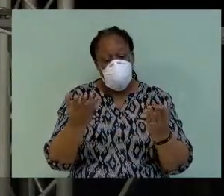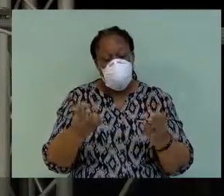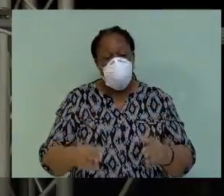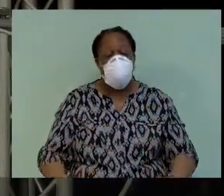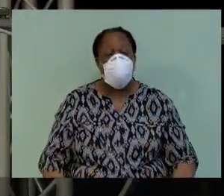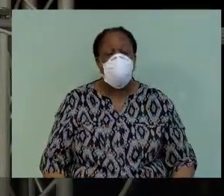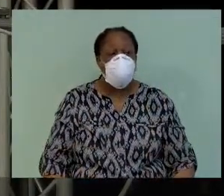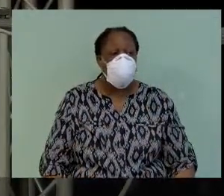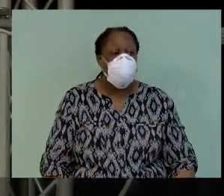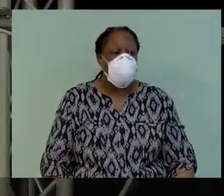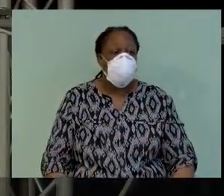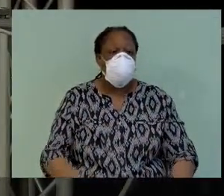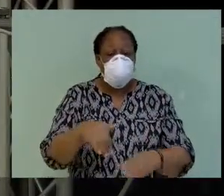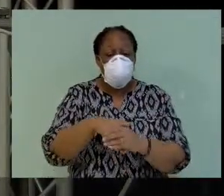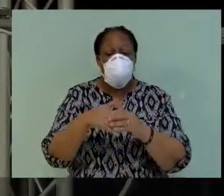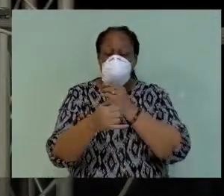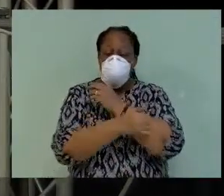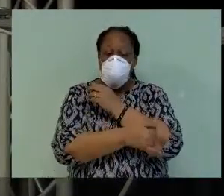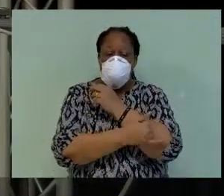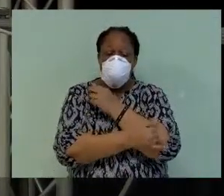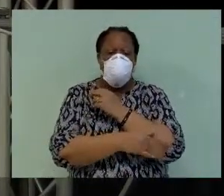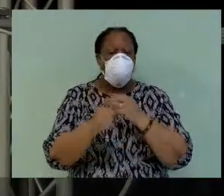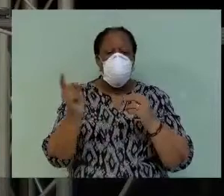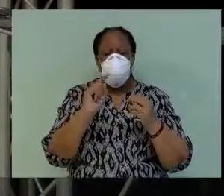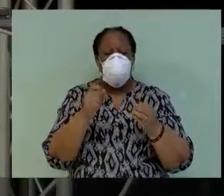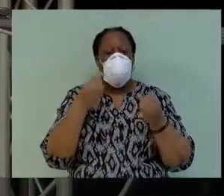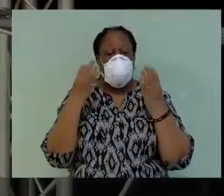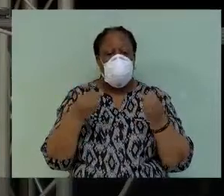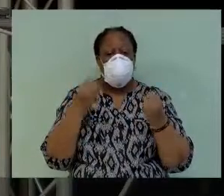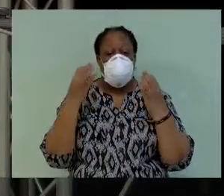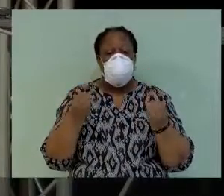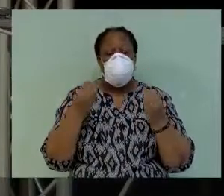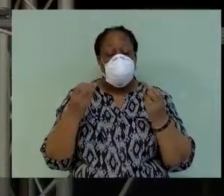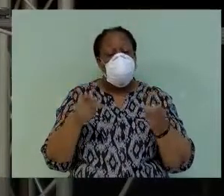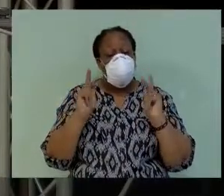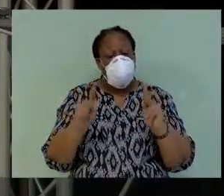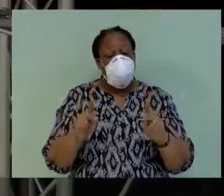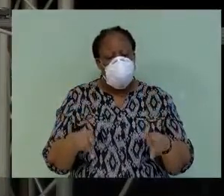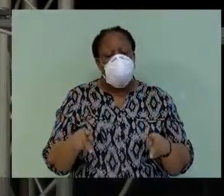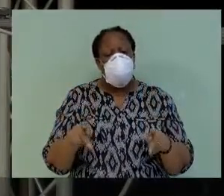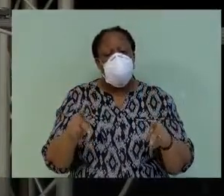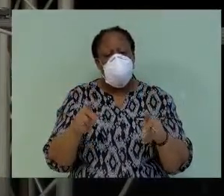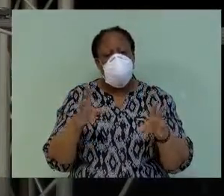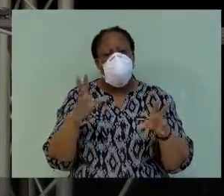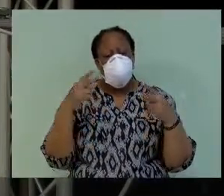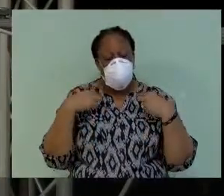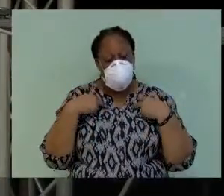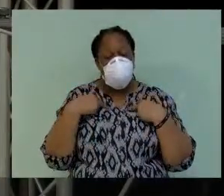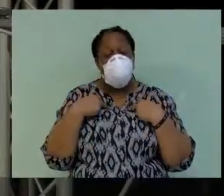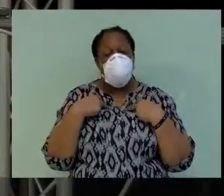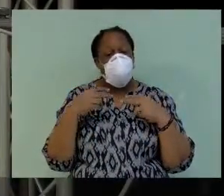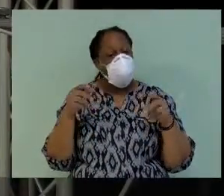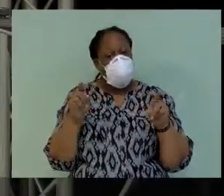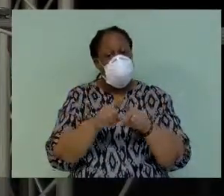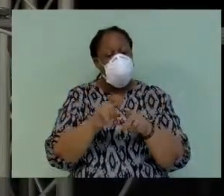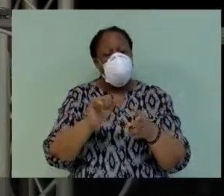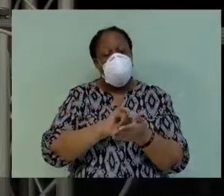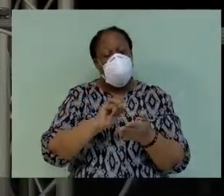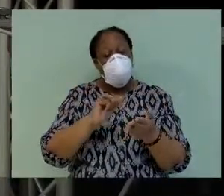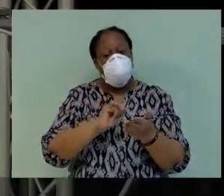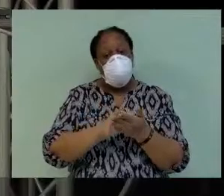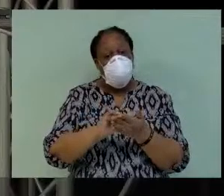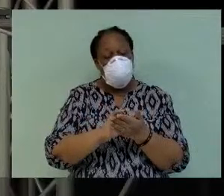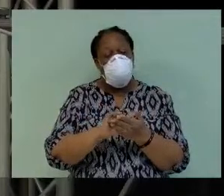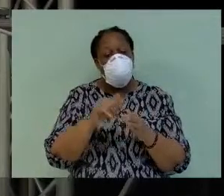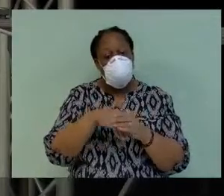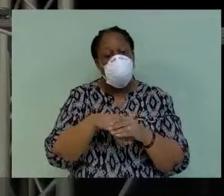countries where it is very widespread, like the United States. We thank you very much